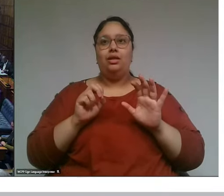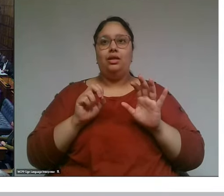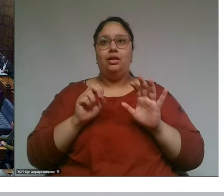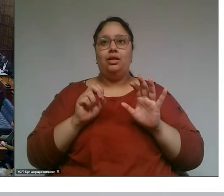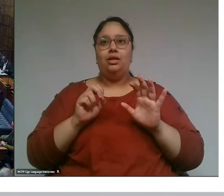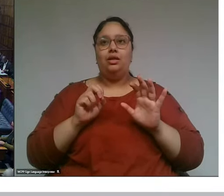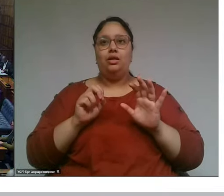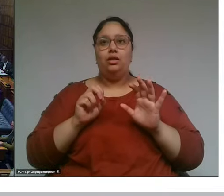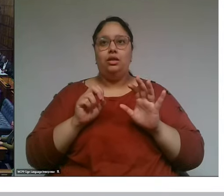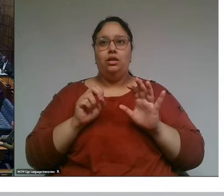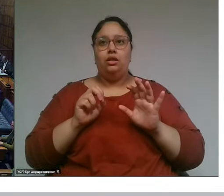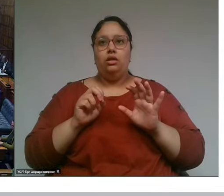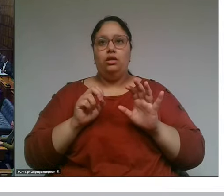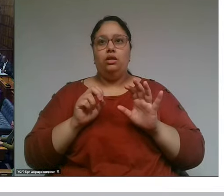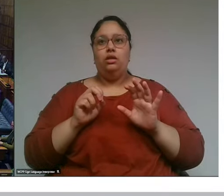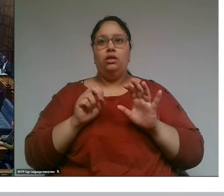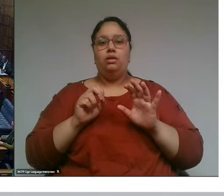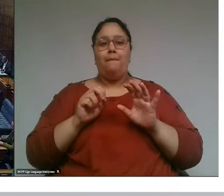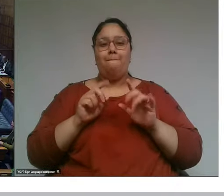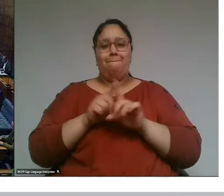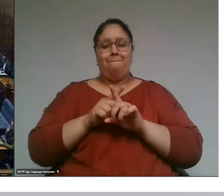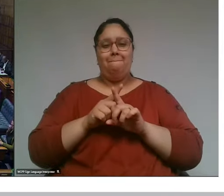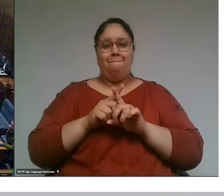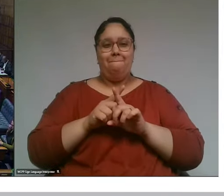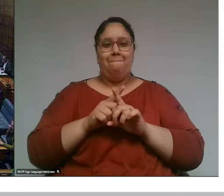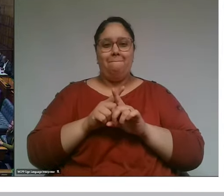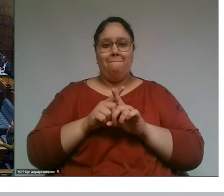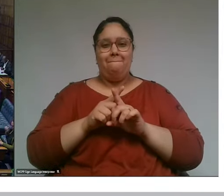CH I will then move to page